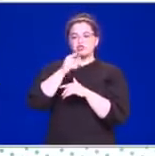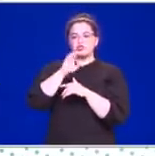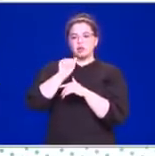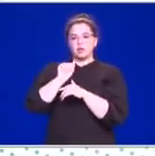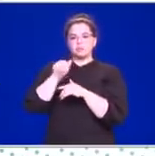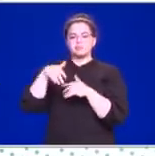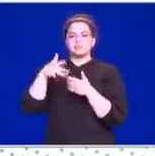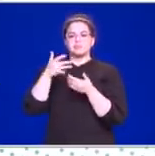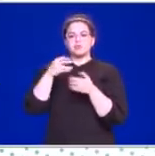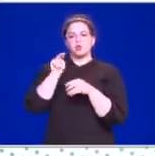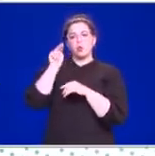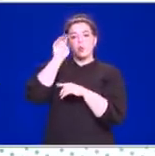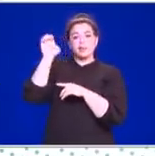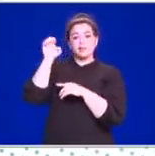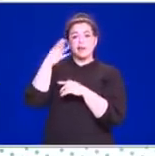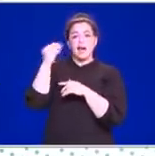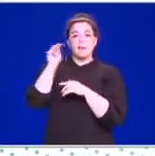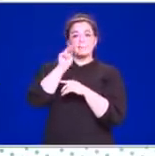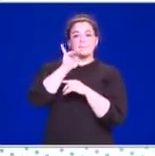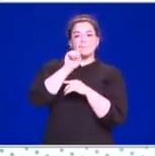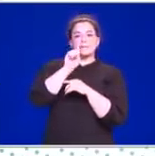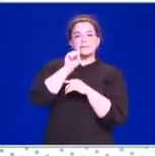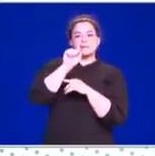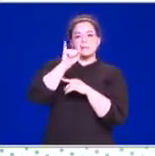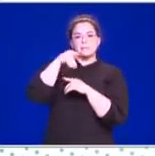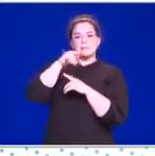of the Northeast, and the Mississippi Delta.